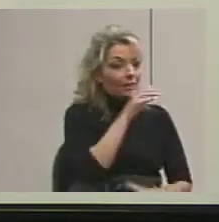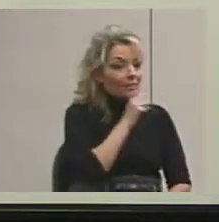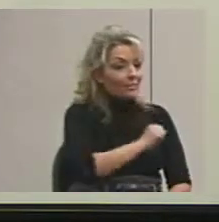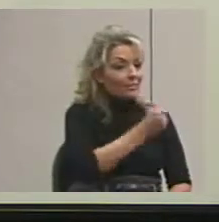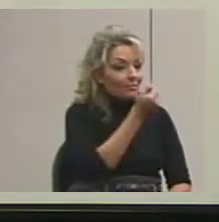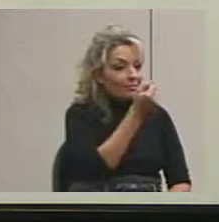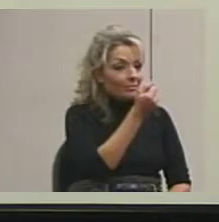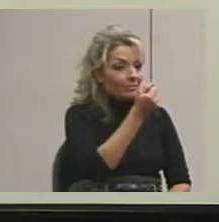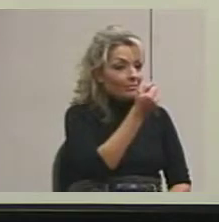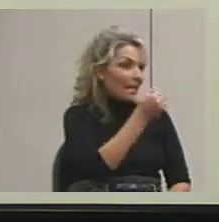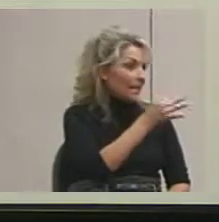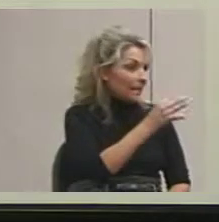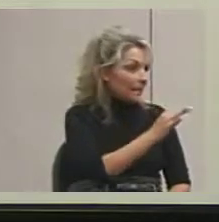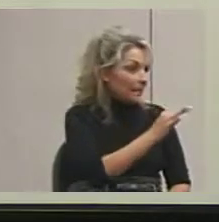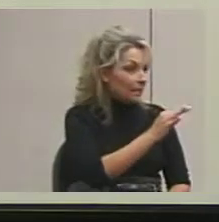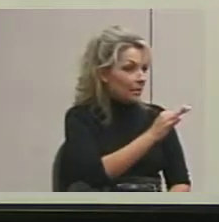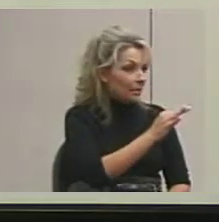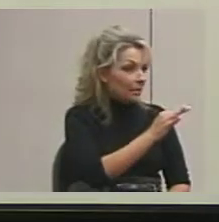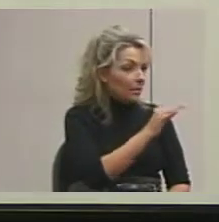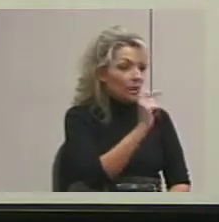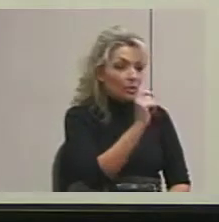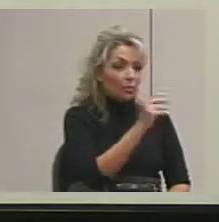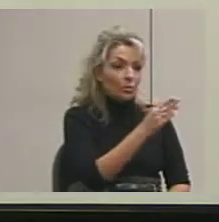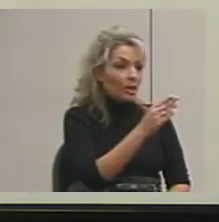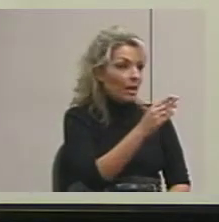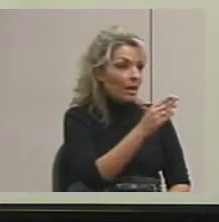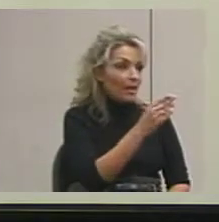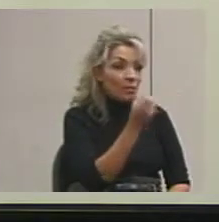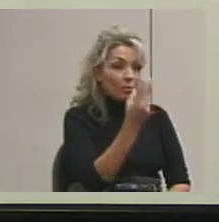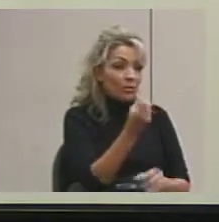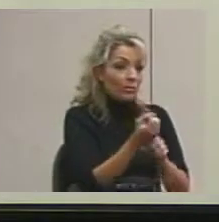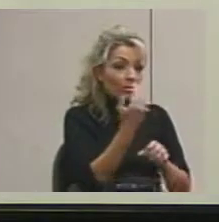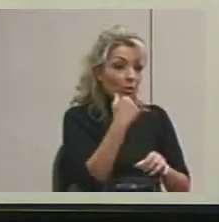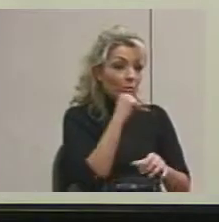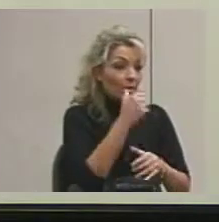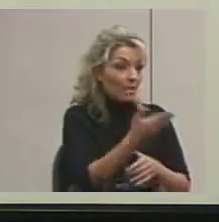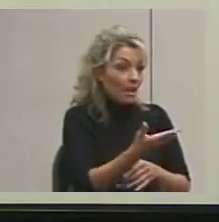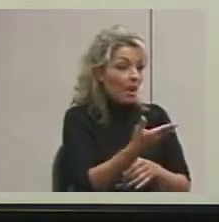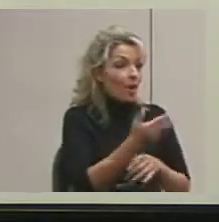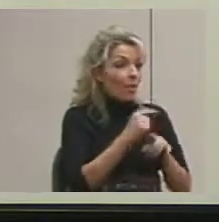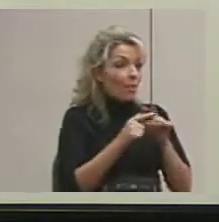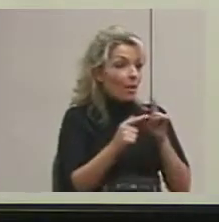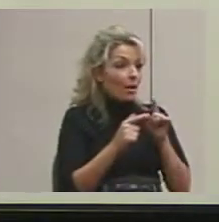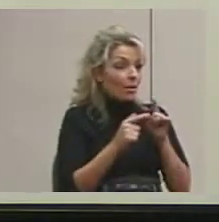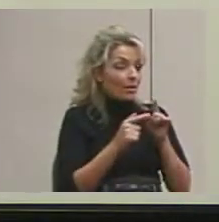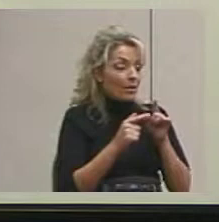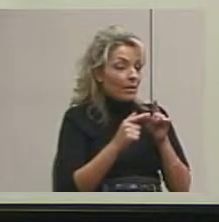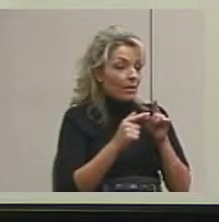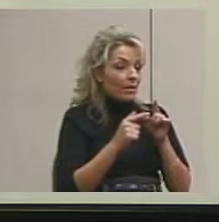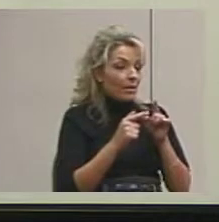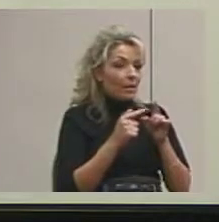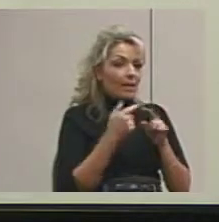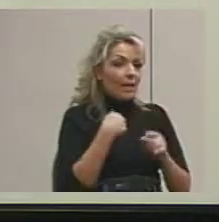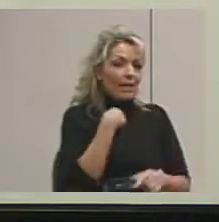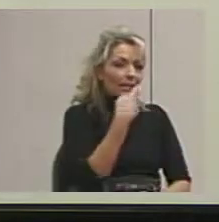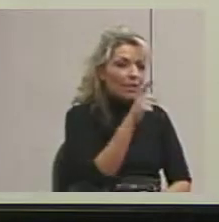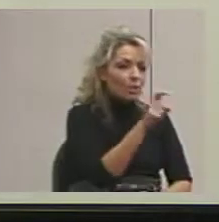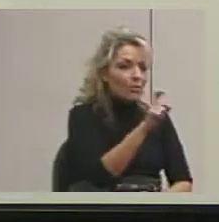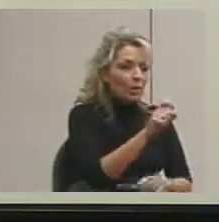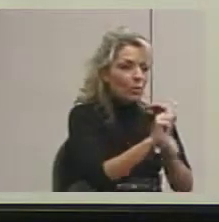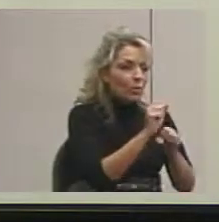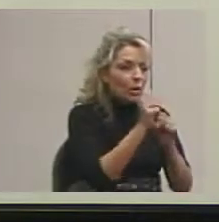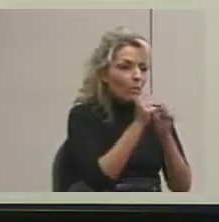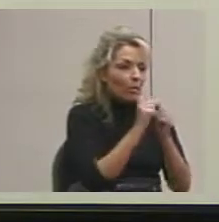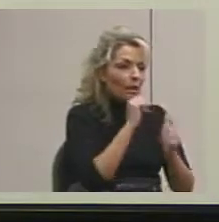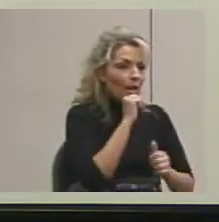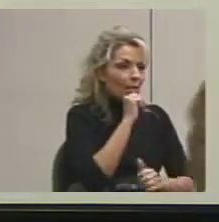is, it's too bad that wasn't there 12 years ago. Right now, I think we've got to deal, I keep saying to him, you've got to deal with this. Don't